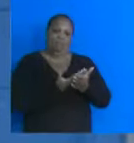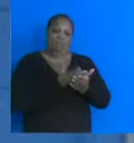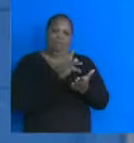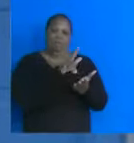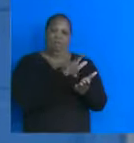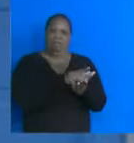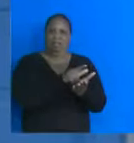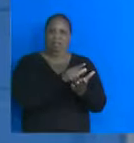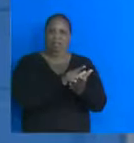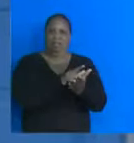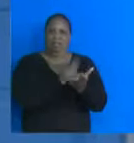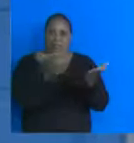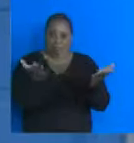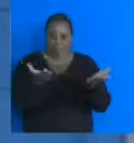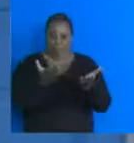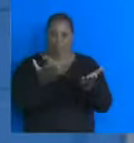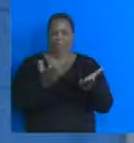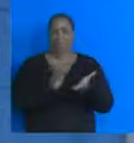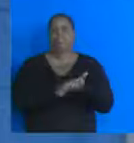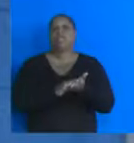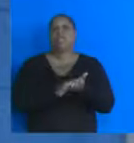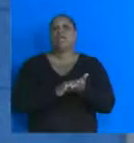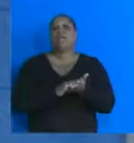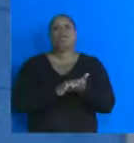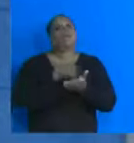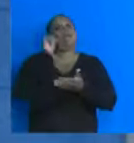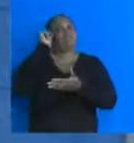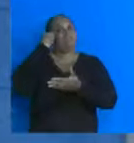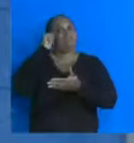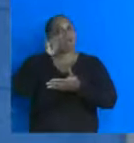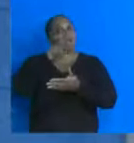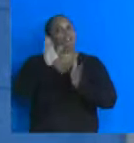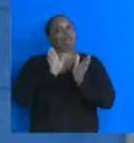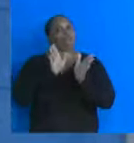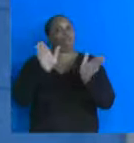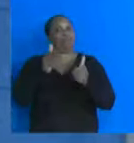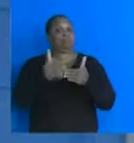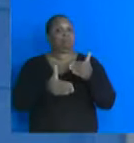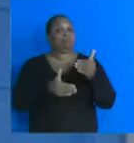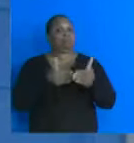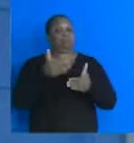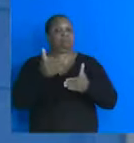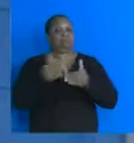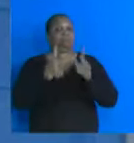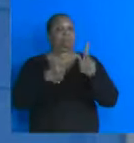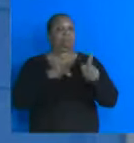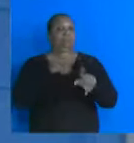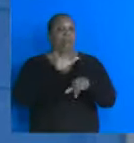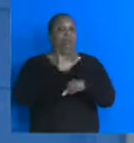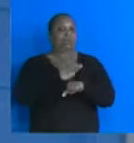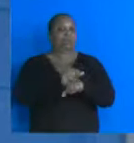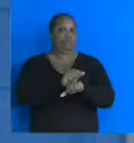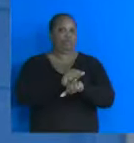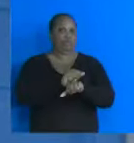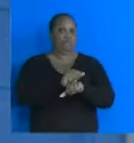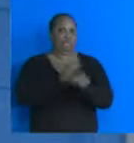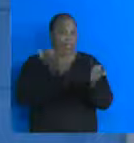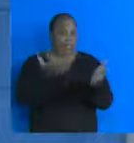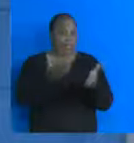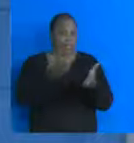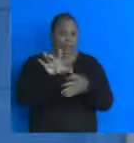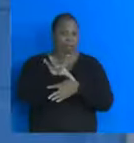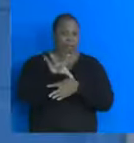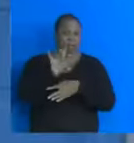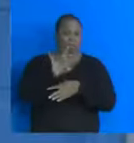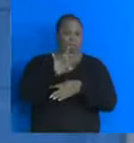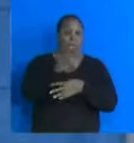International Airport. As a reminder, the general process for persons who have arranged accommodations at a designated